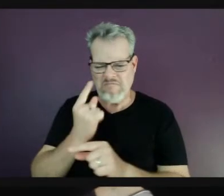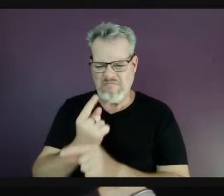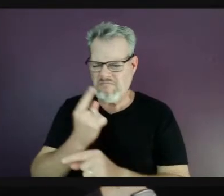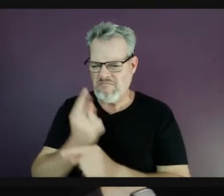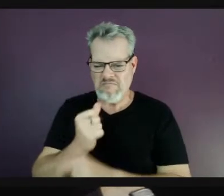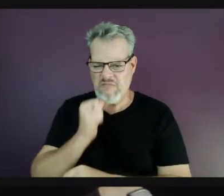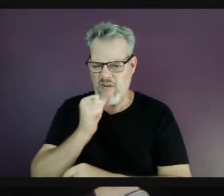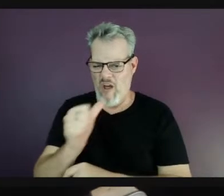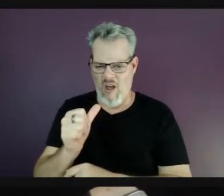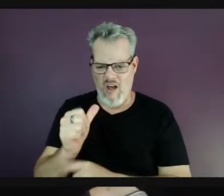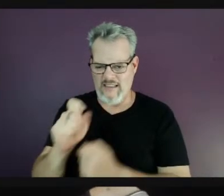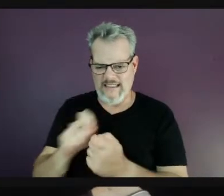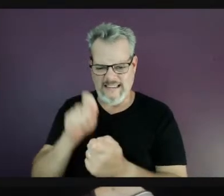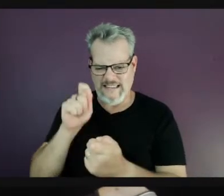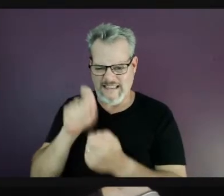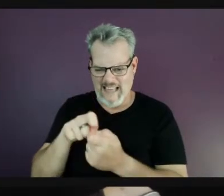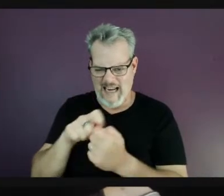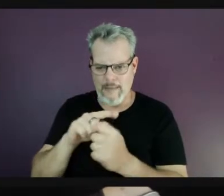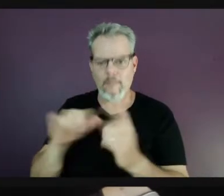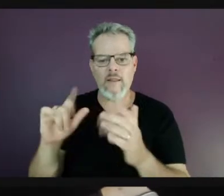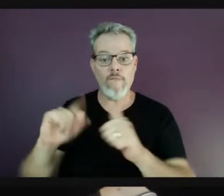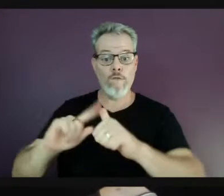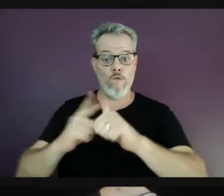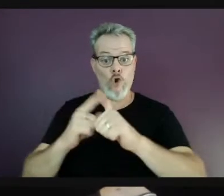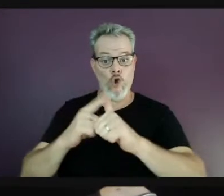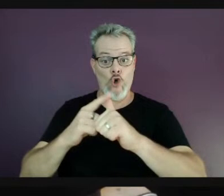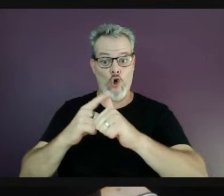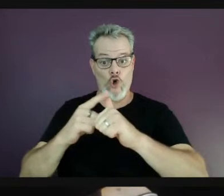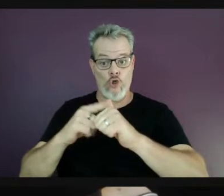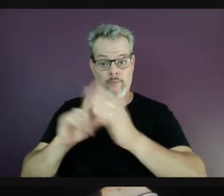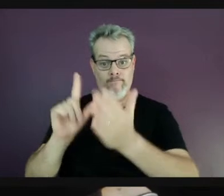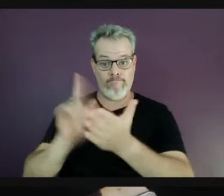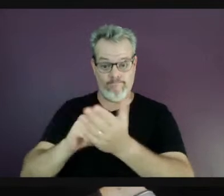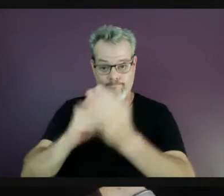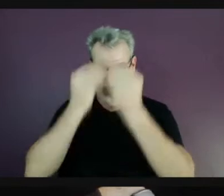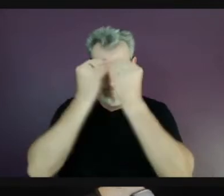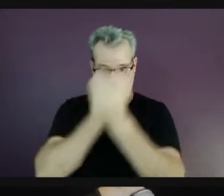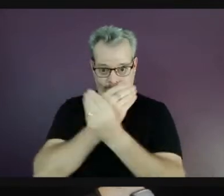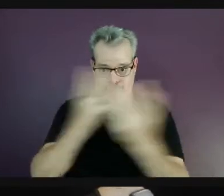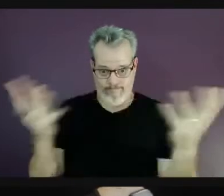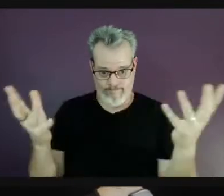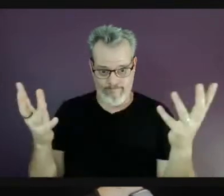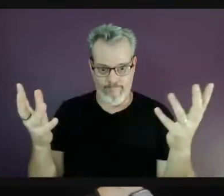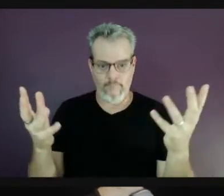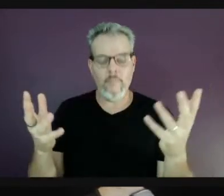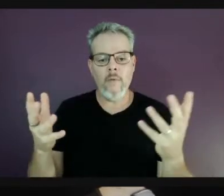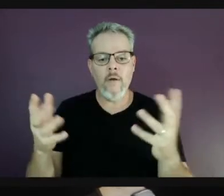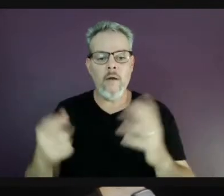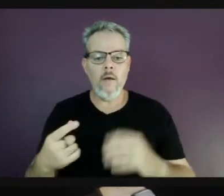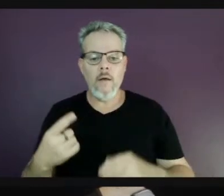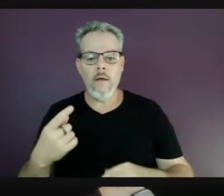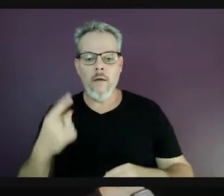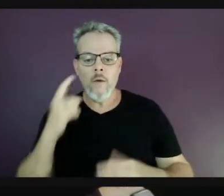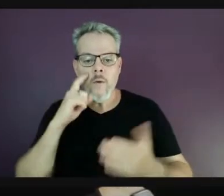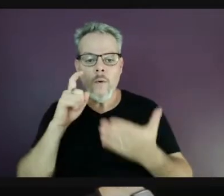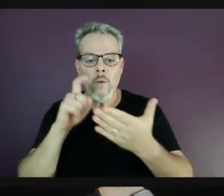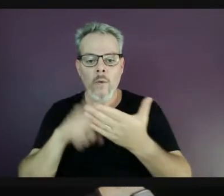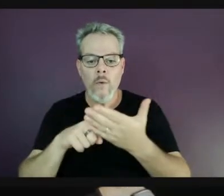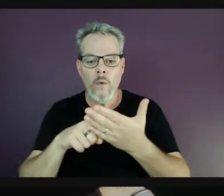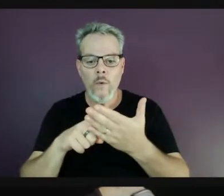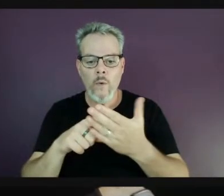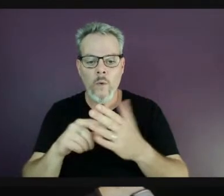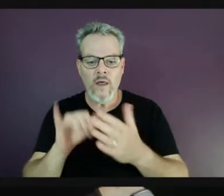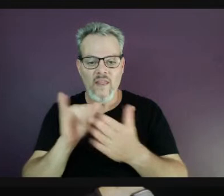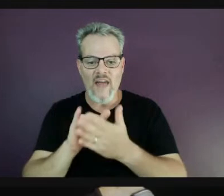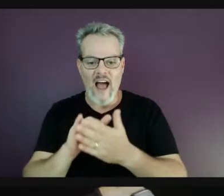later. But this is the initial thing put out. They do note that the trend of activity parallels,